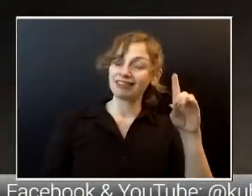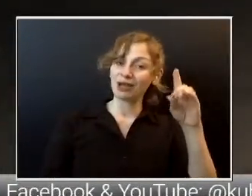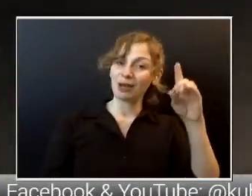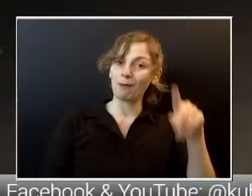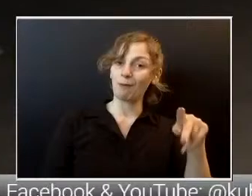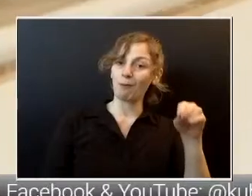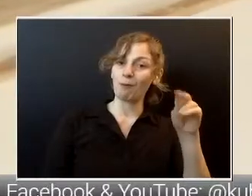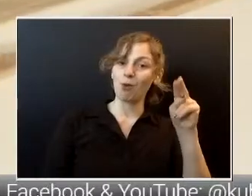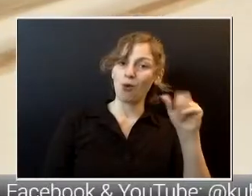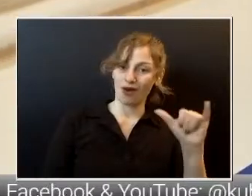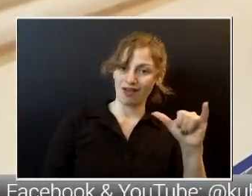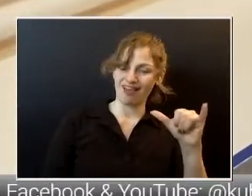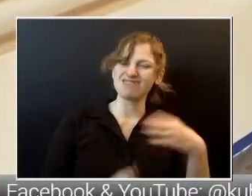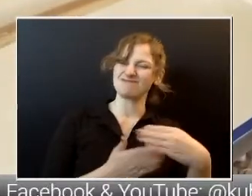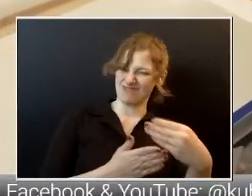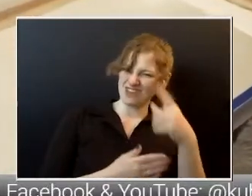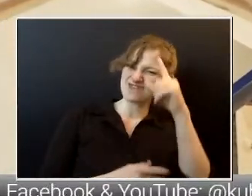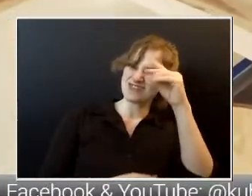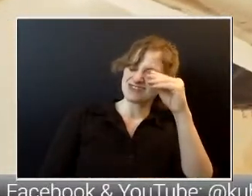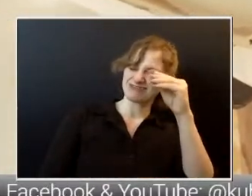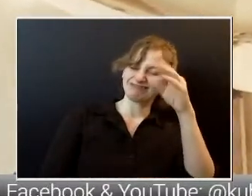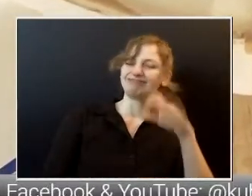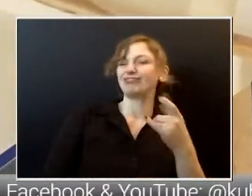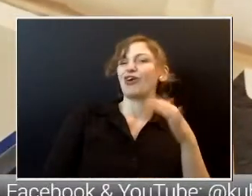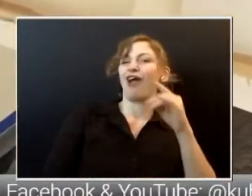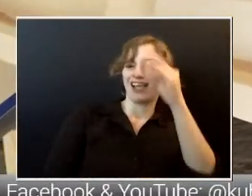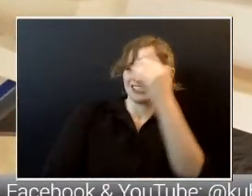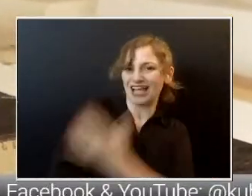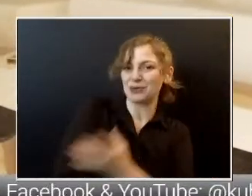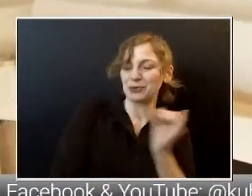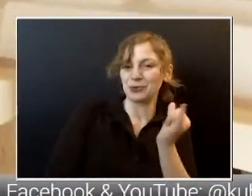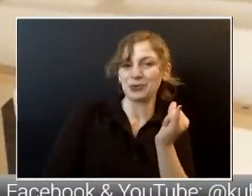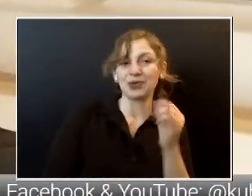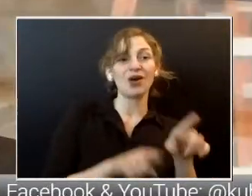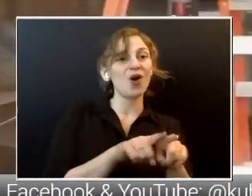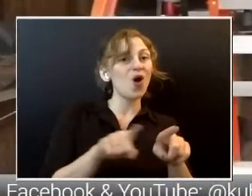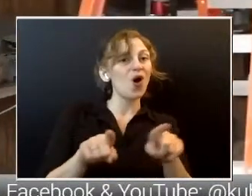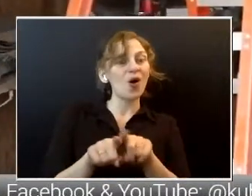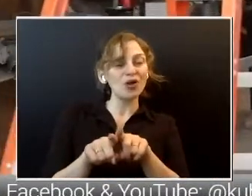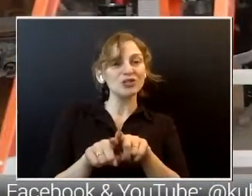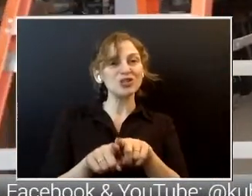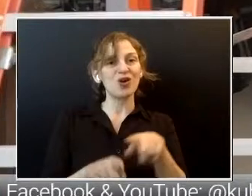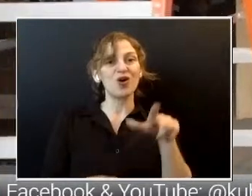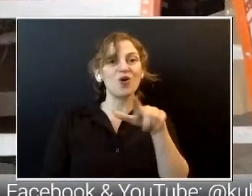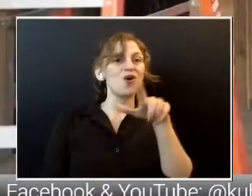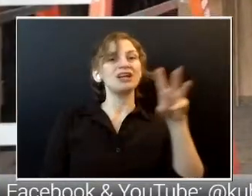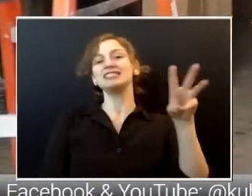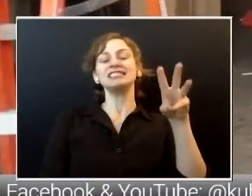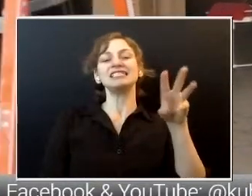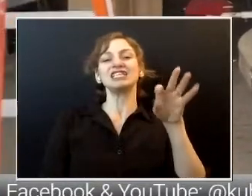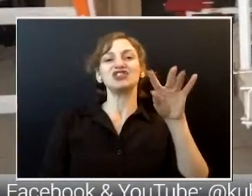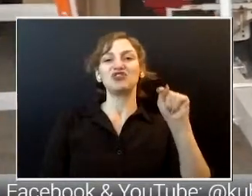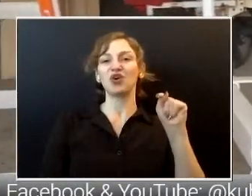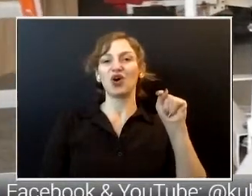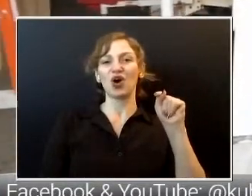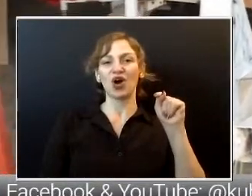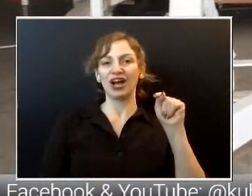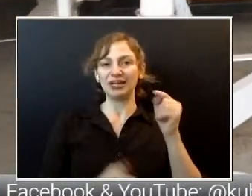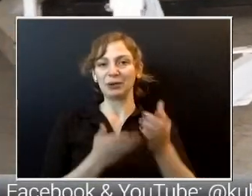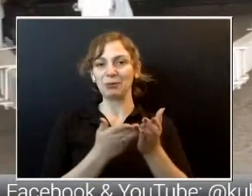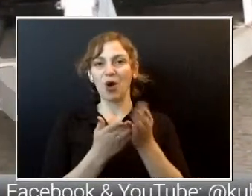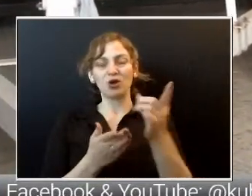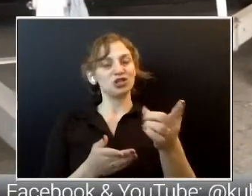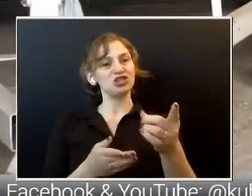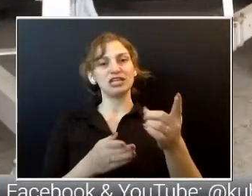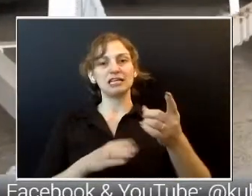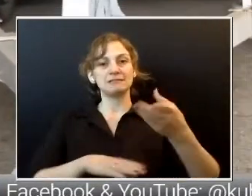this. This is my retirement project. A 26-foot Telstar Trimaran. She's restoring it just for her. And she's